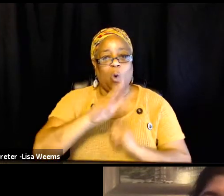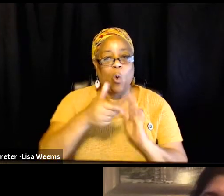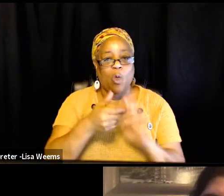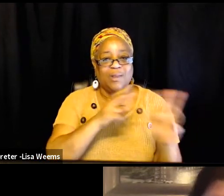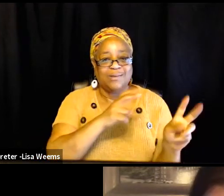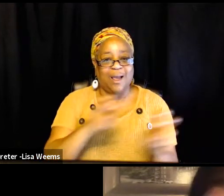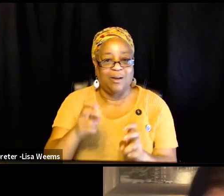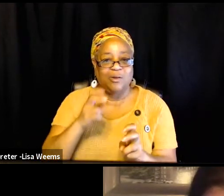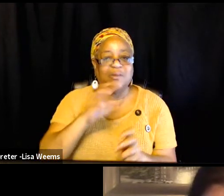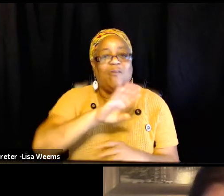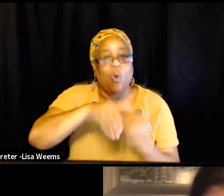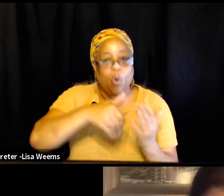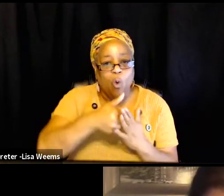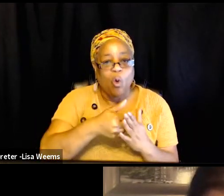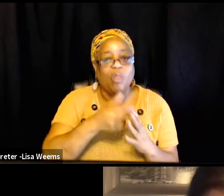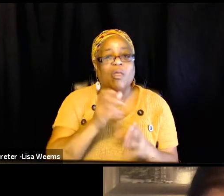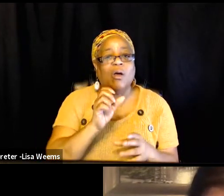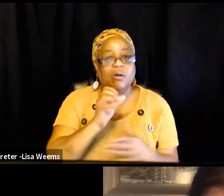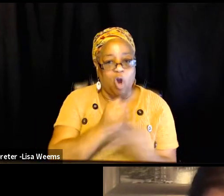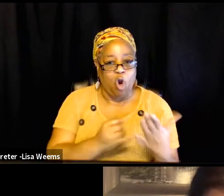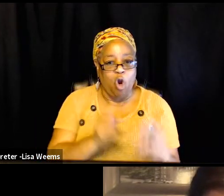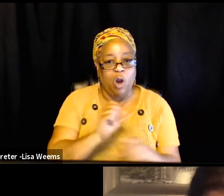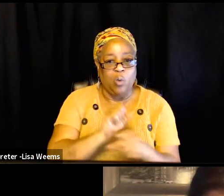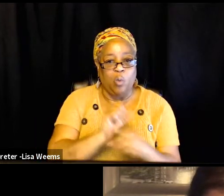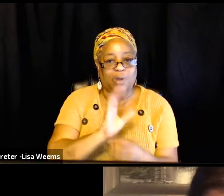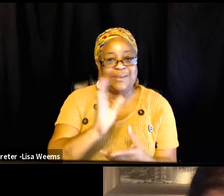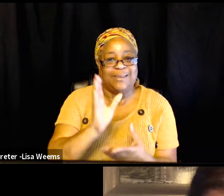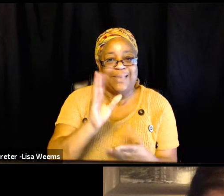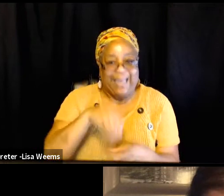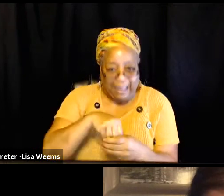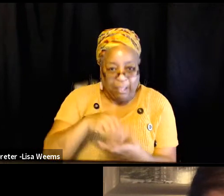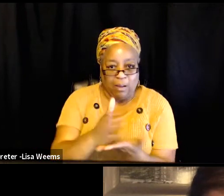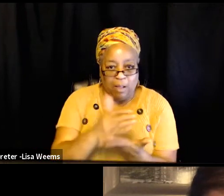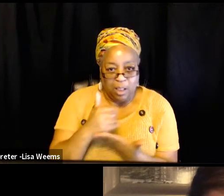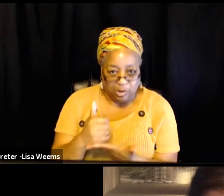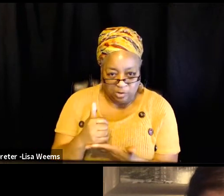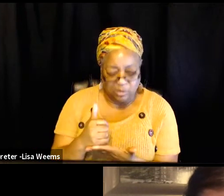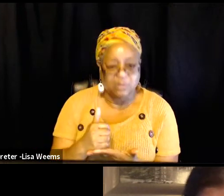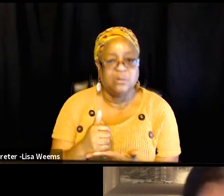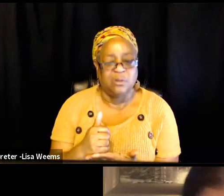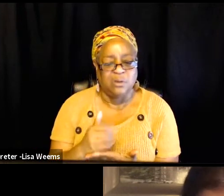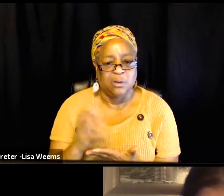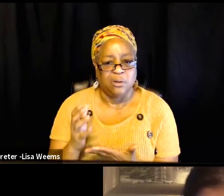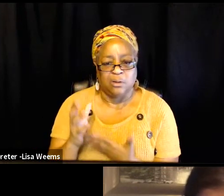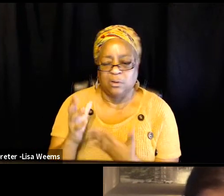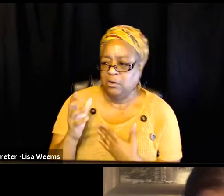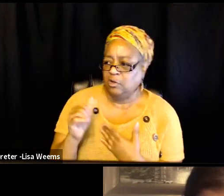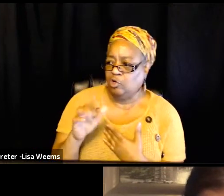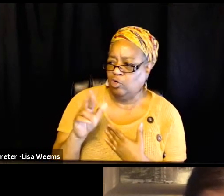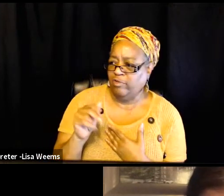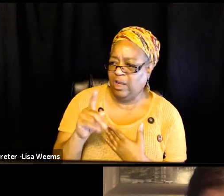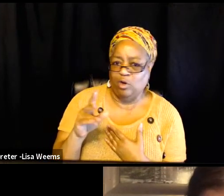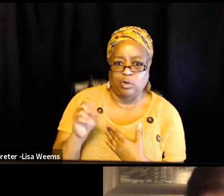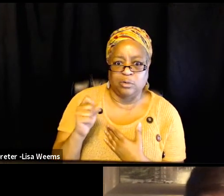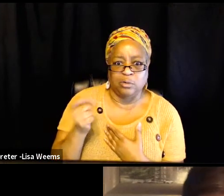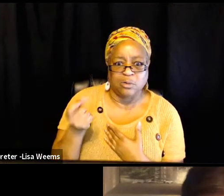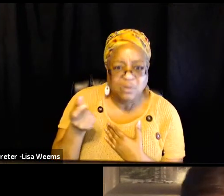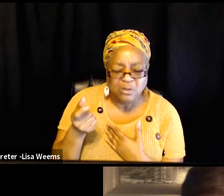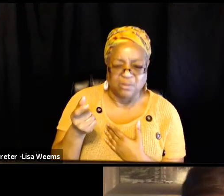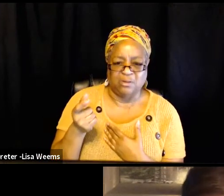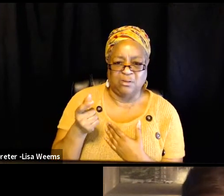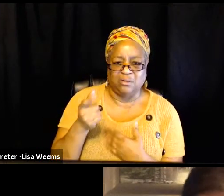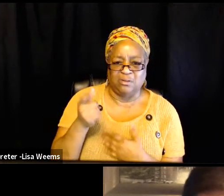know? And that was like something that sent the curators like on a rage, like, how can you, you know, you can't do that.